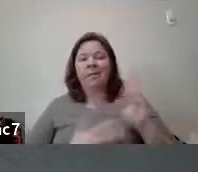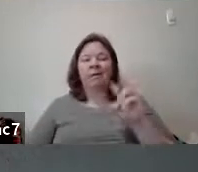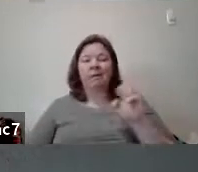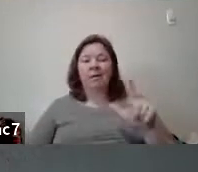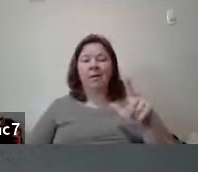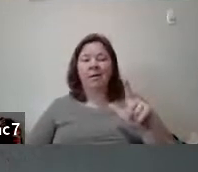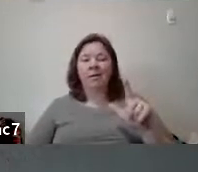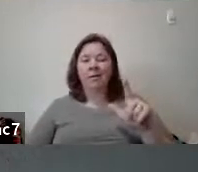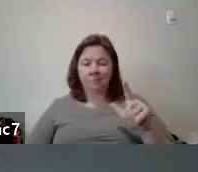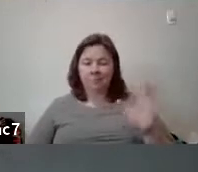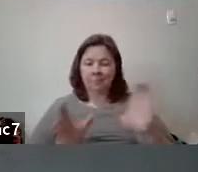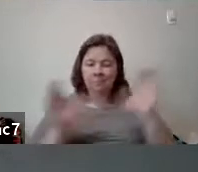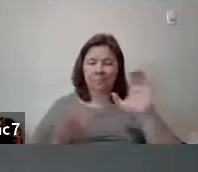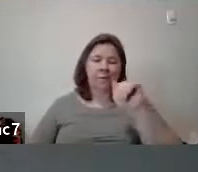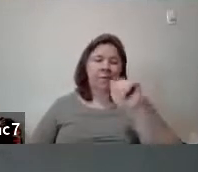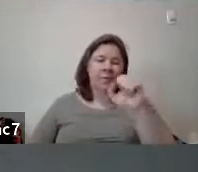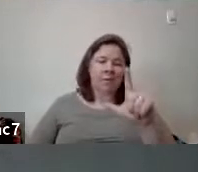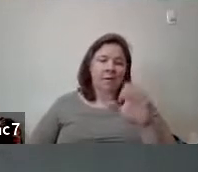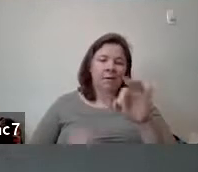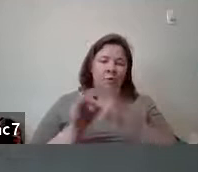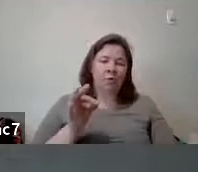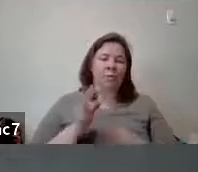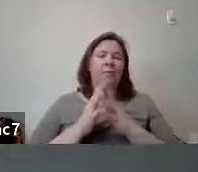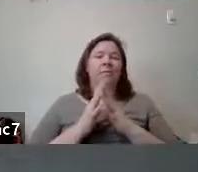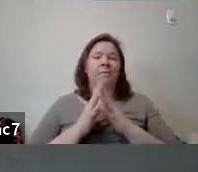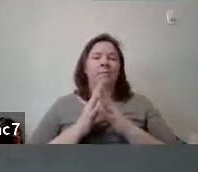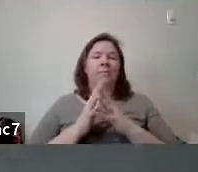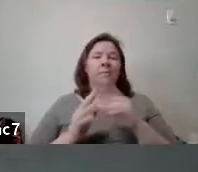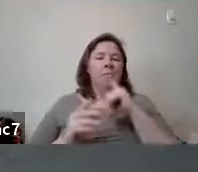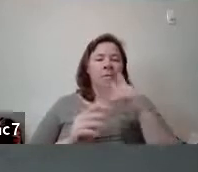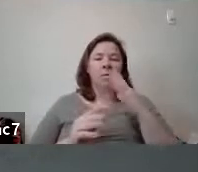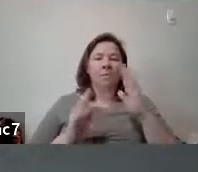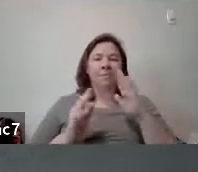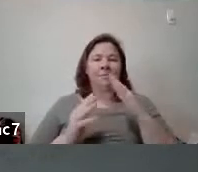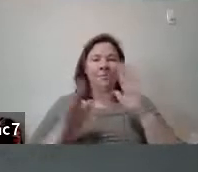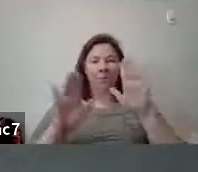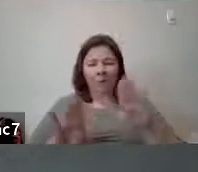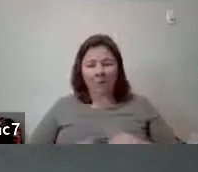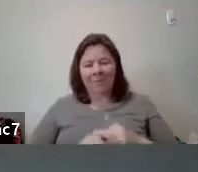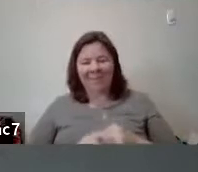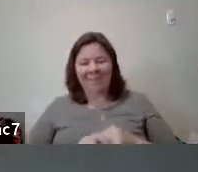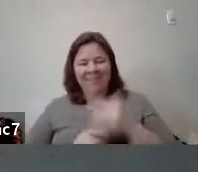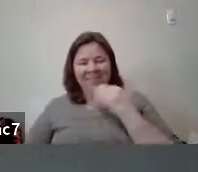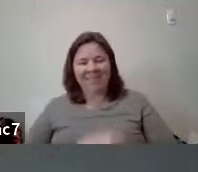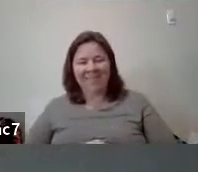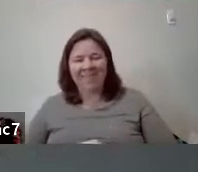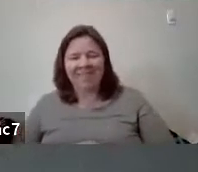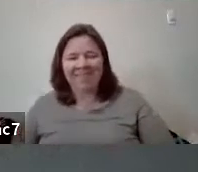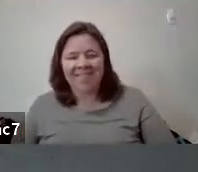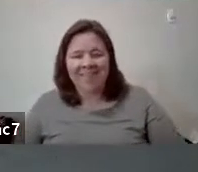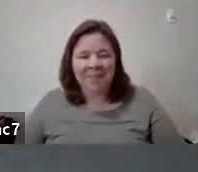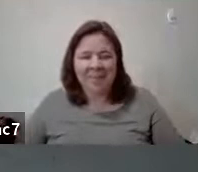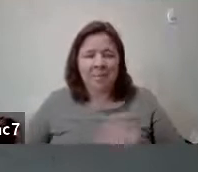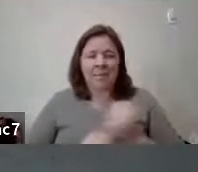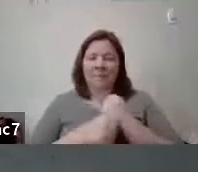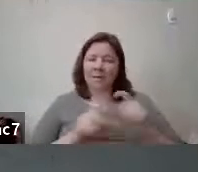is certified ASL interpreter, which is really fantastic. And it's, you know, I just wanted to make a difference